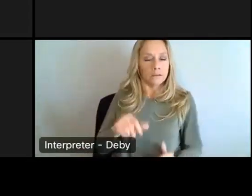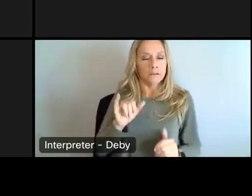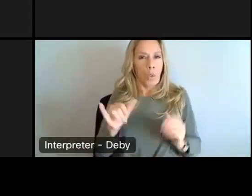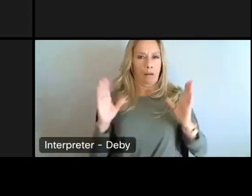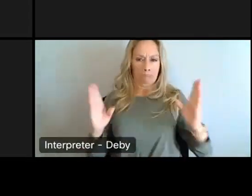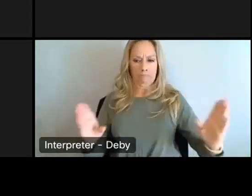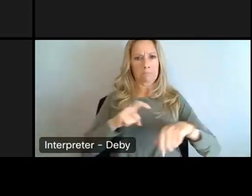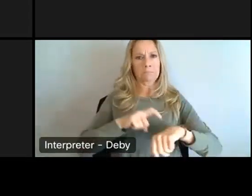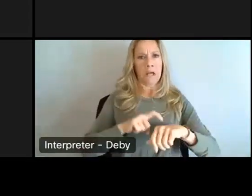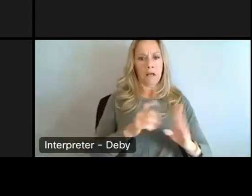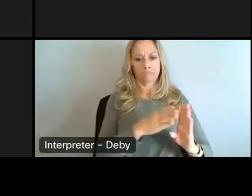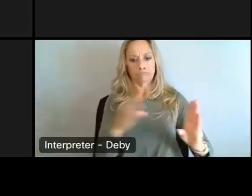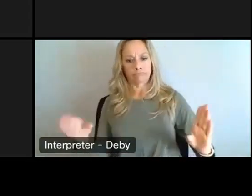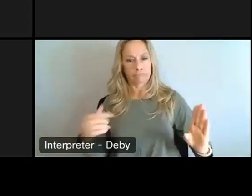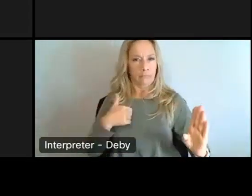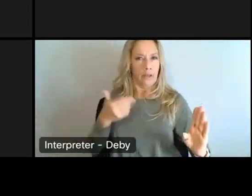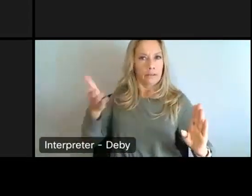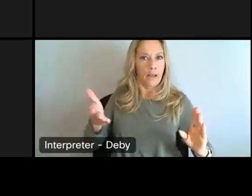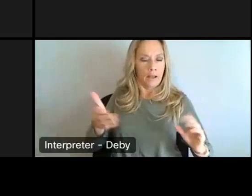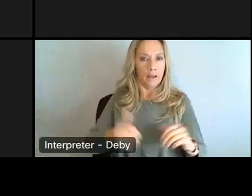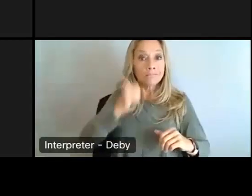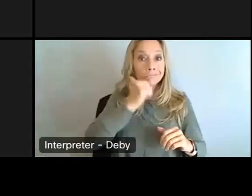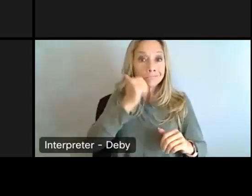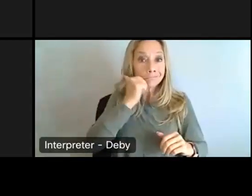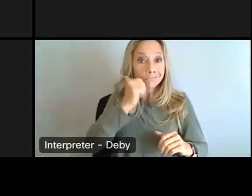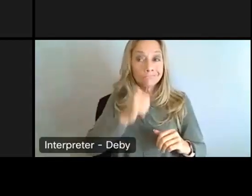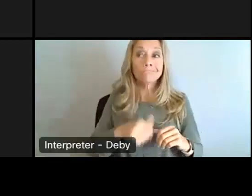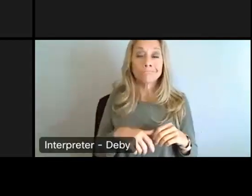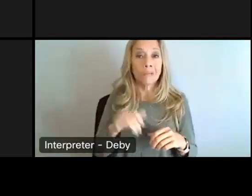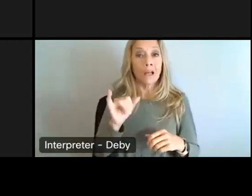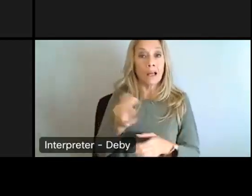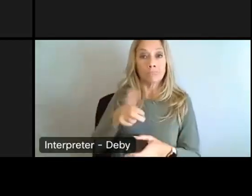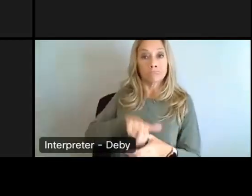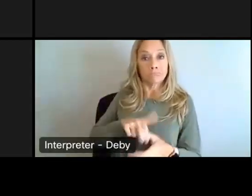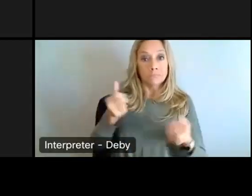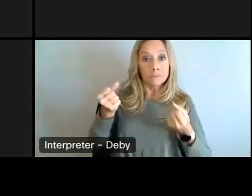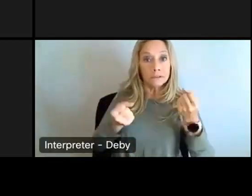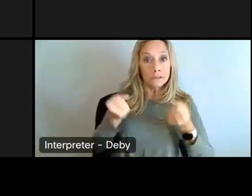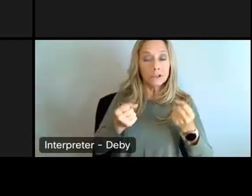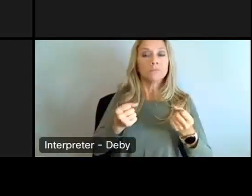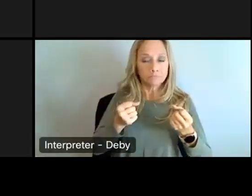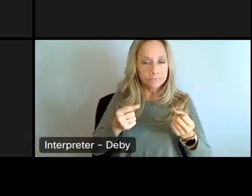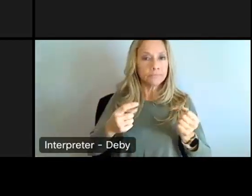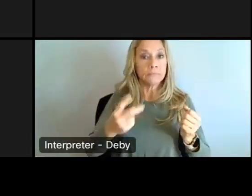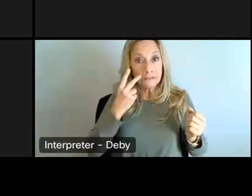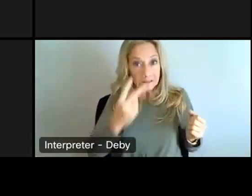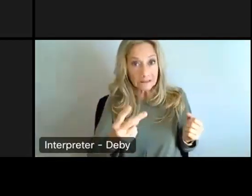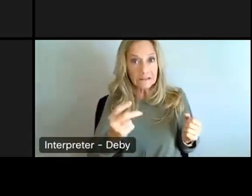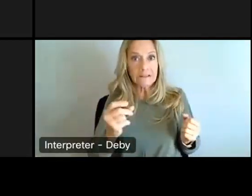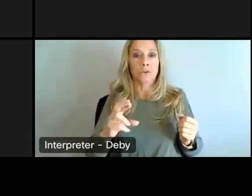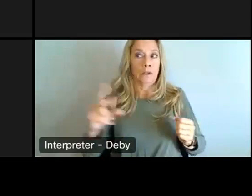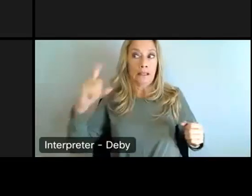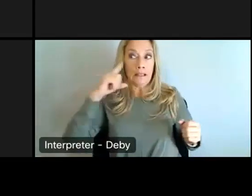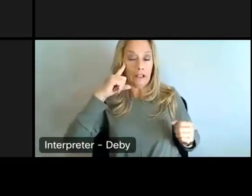there. And on a daily basis, if we're in a vehicle, we'd see or hear